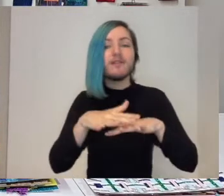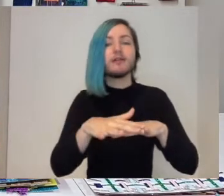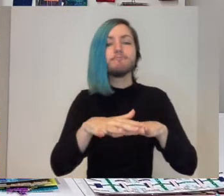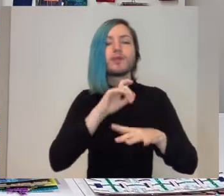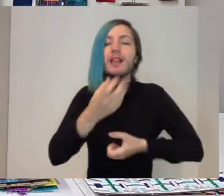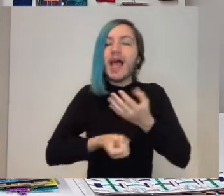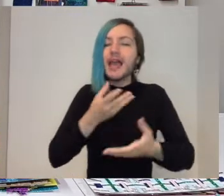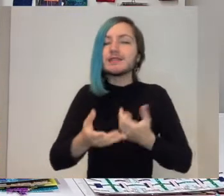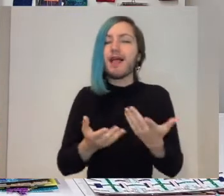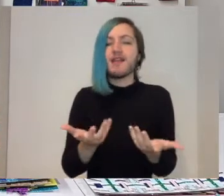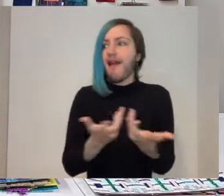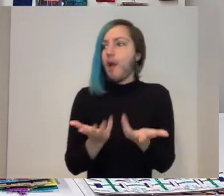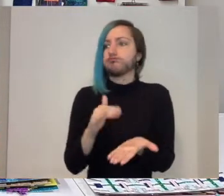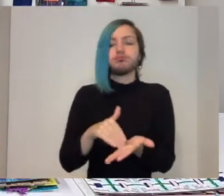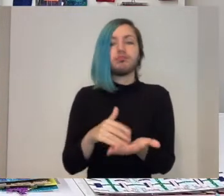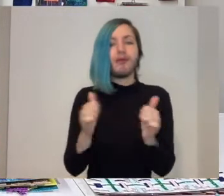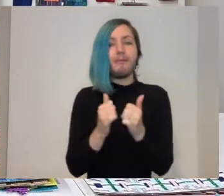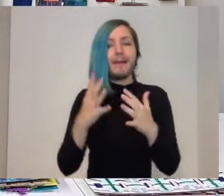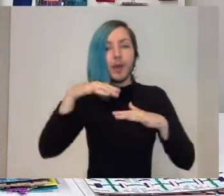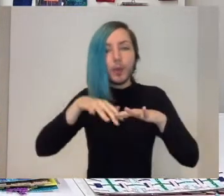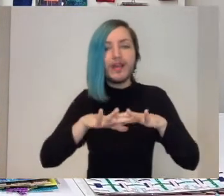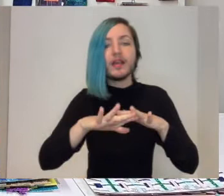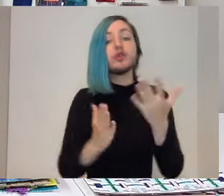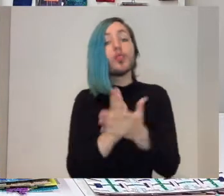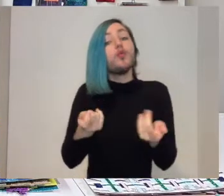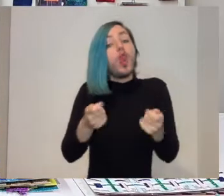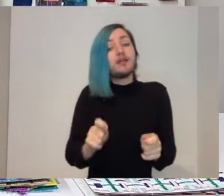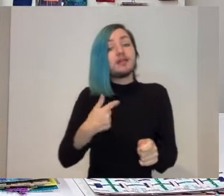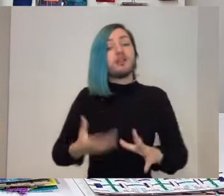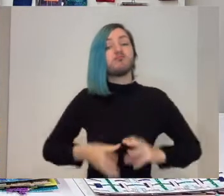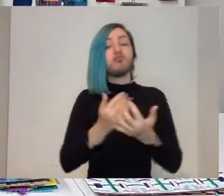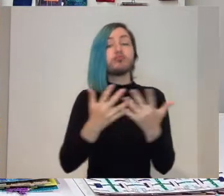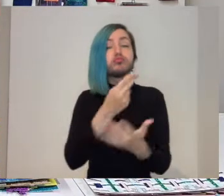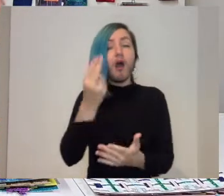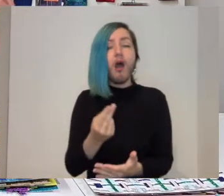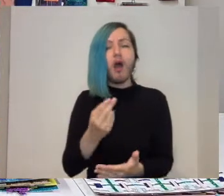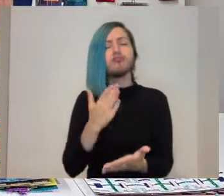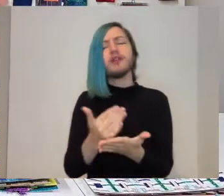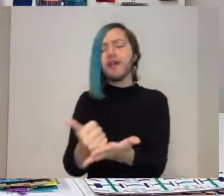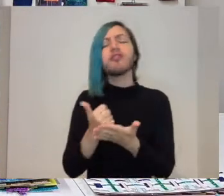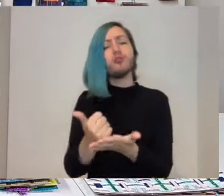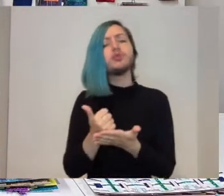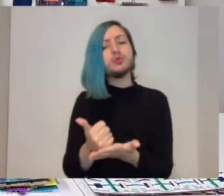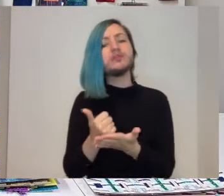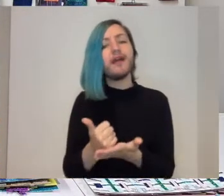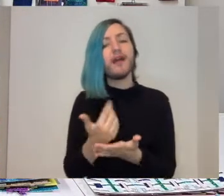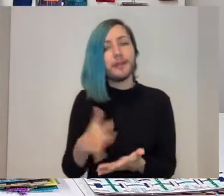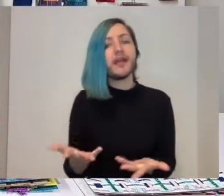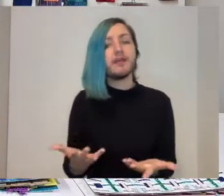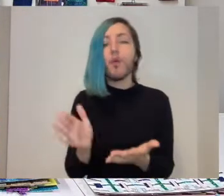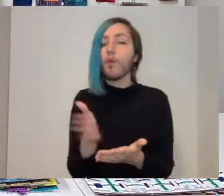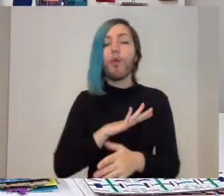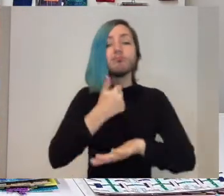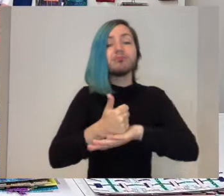to the paper weaving. So during lockdown I made loads of artworks and I just found it really therapeutic to do that, and they're all really